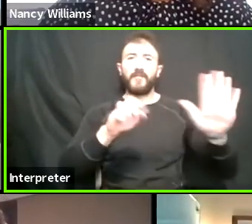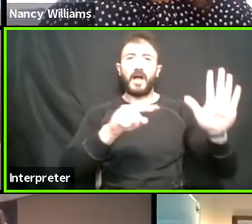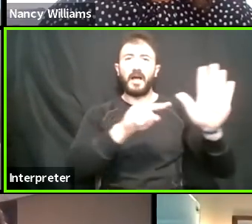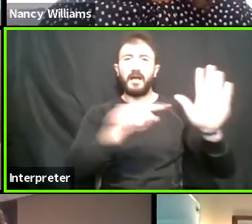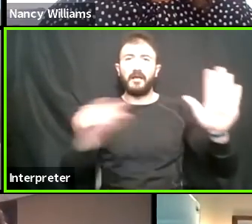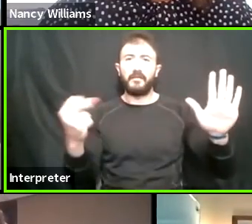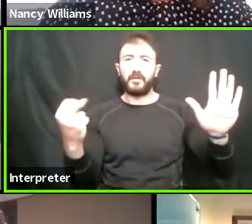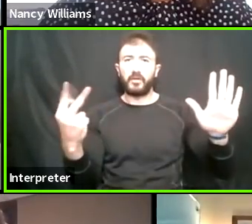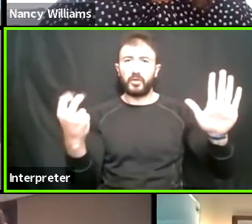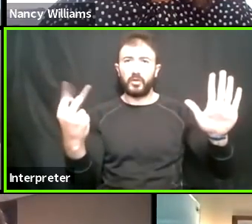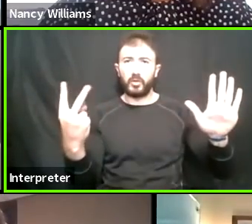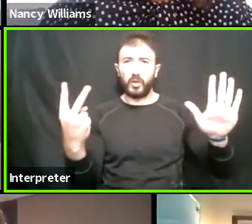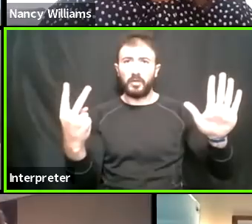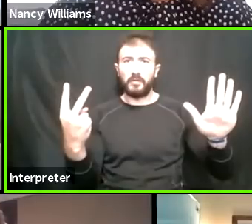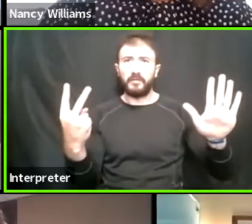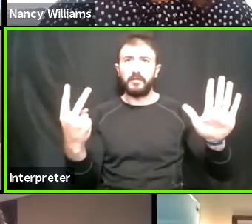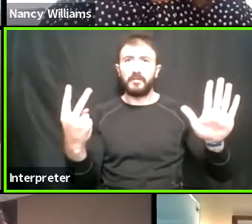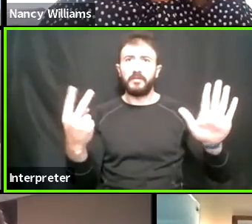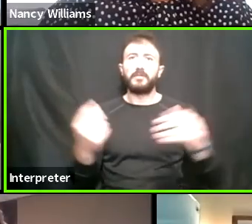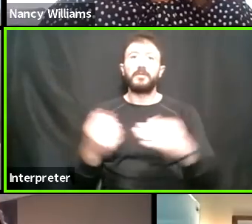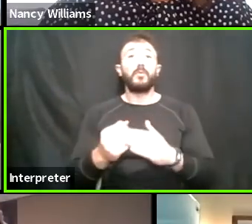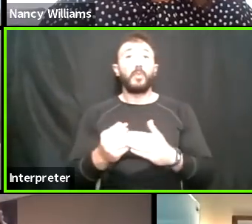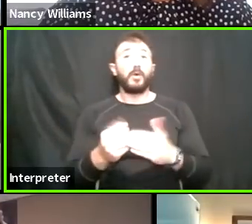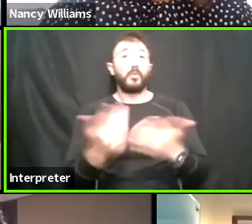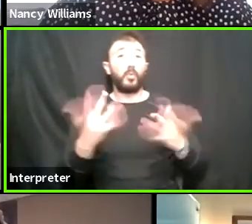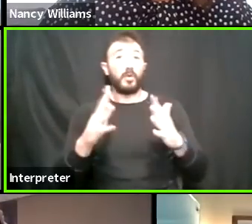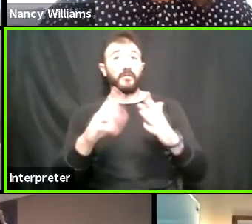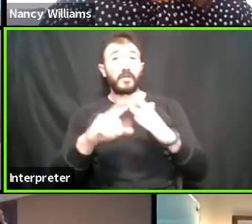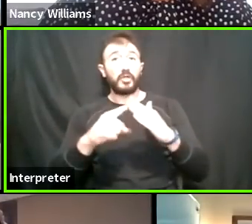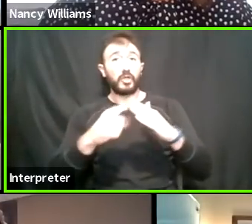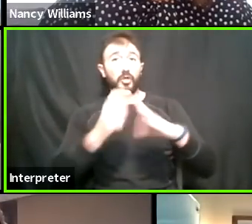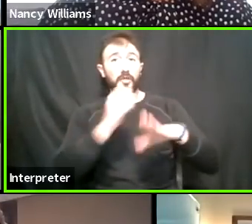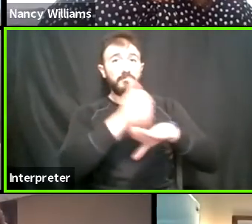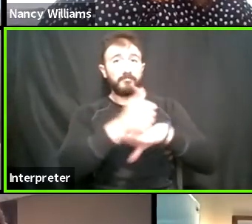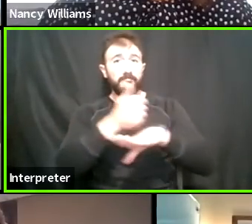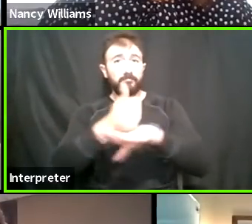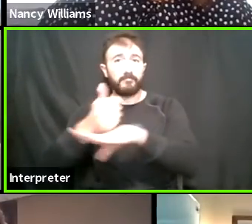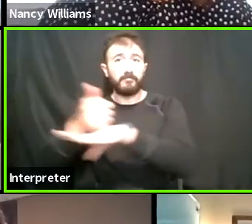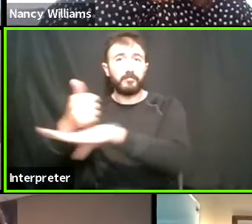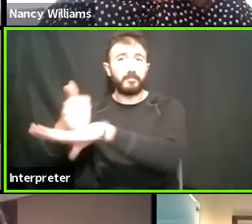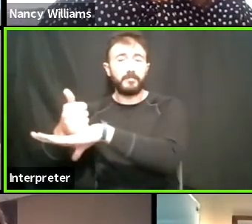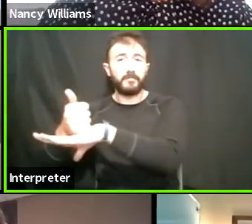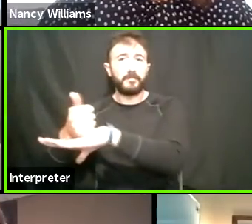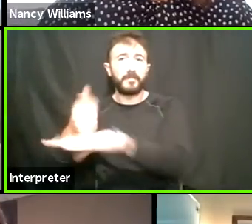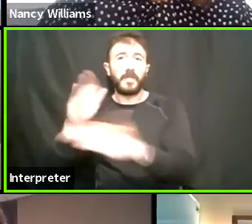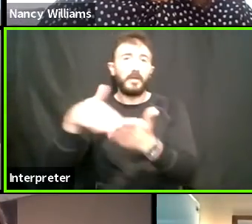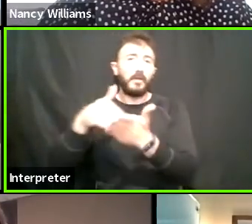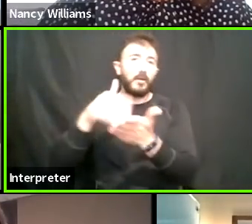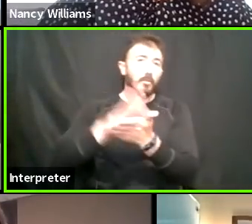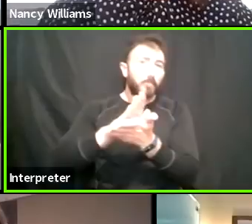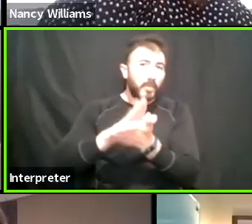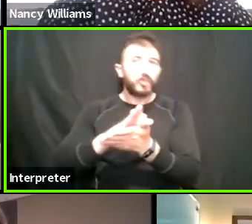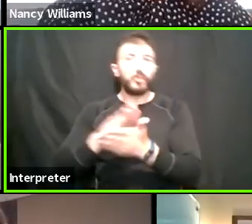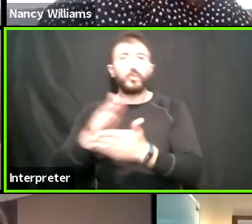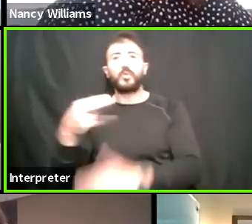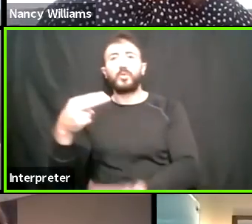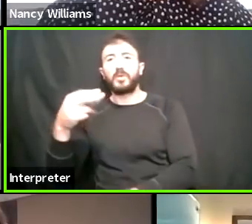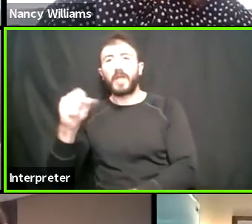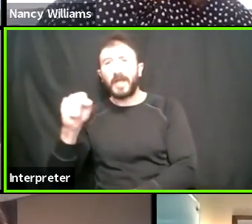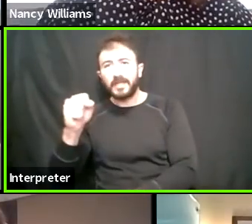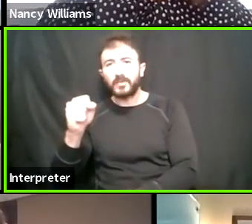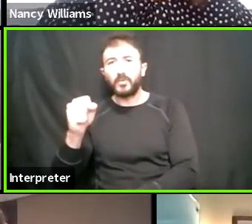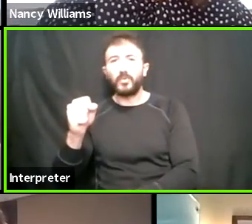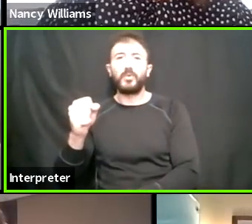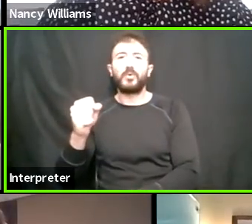Well, some of it's already started. The secondaries are moving a little bit slower just because that's not going to take near the